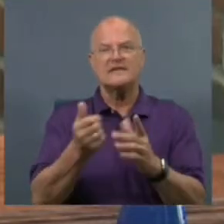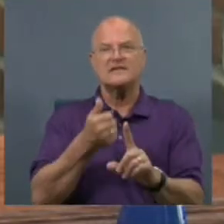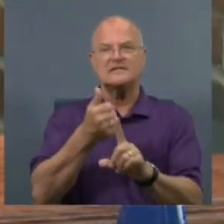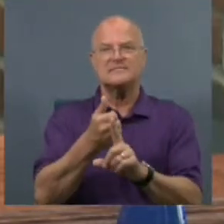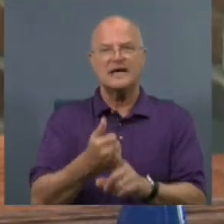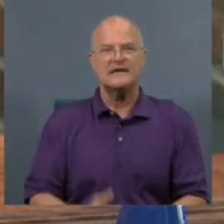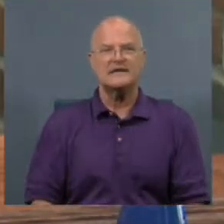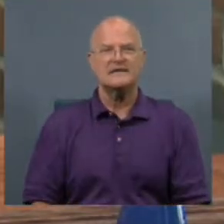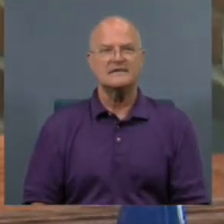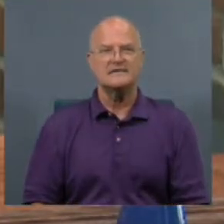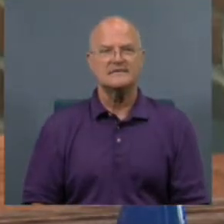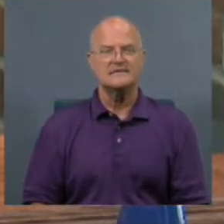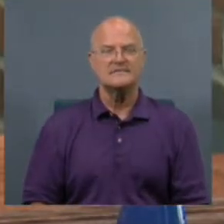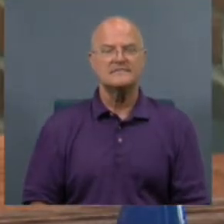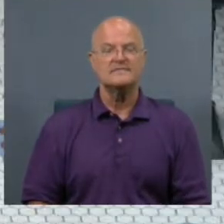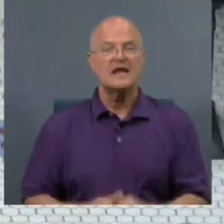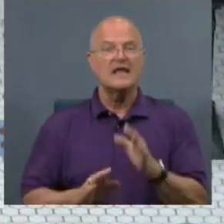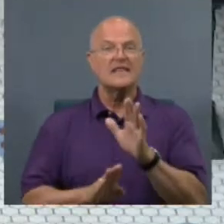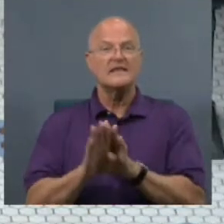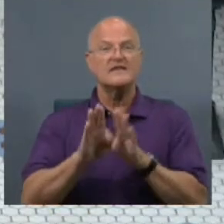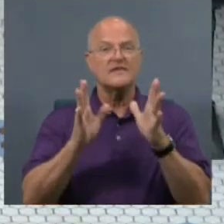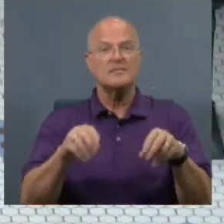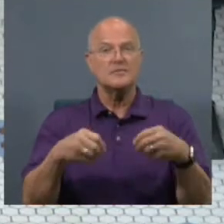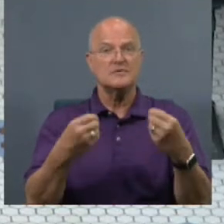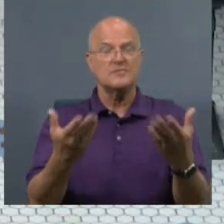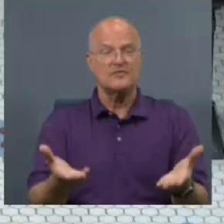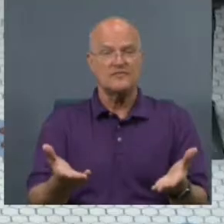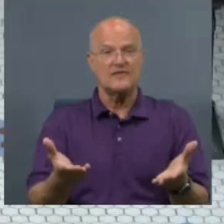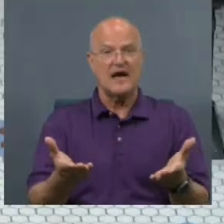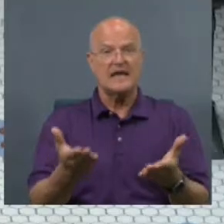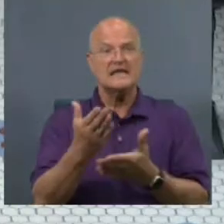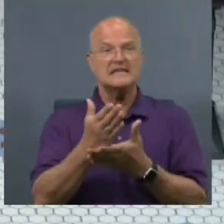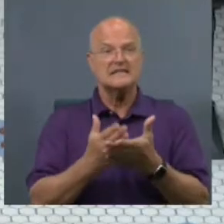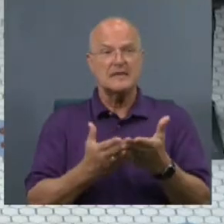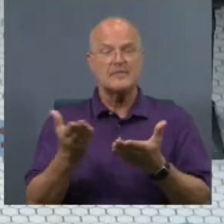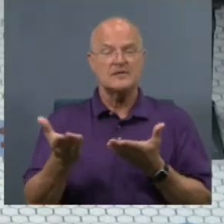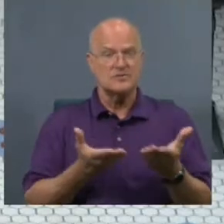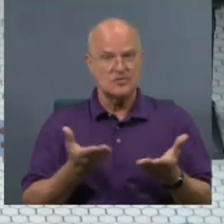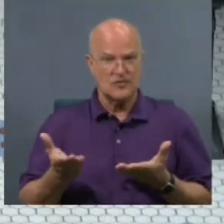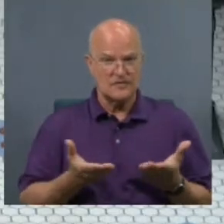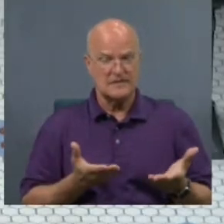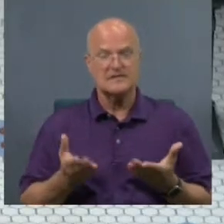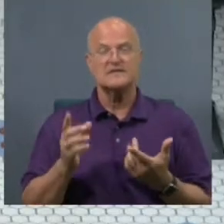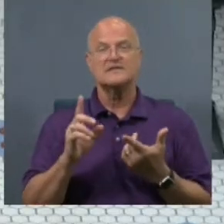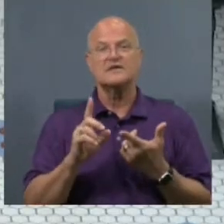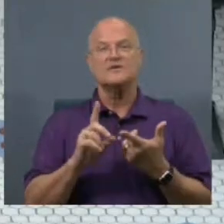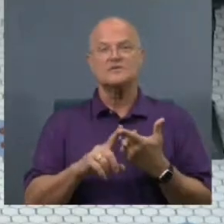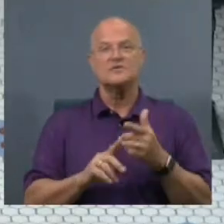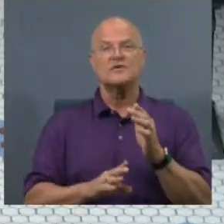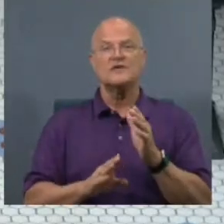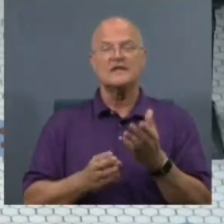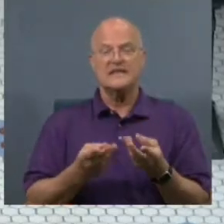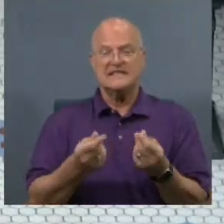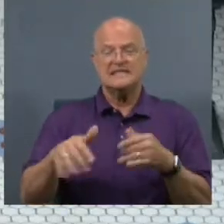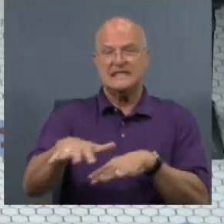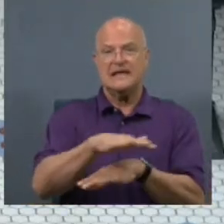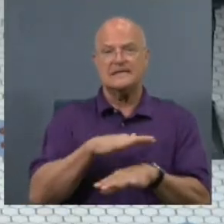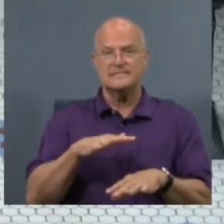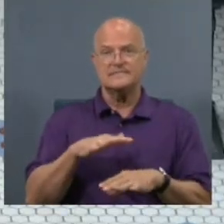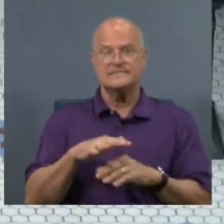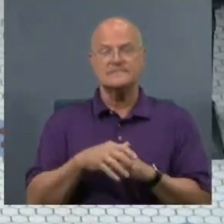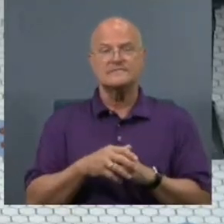impact? The developer is providing some of the services to the development.